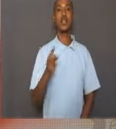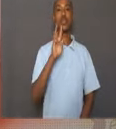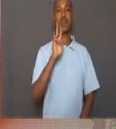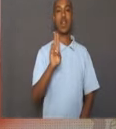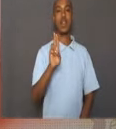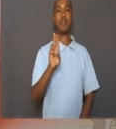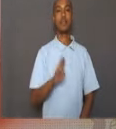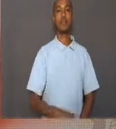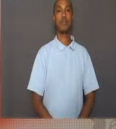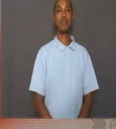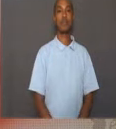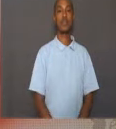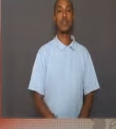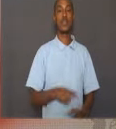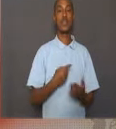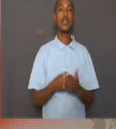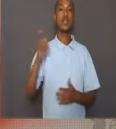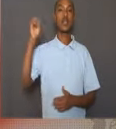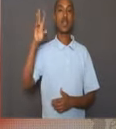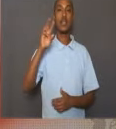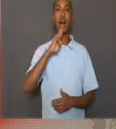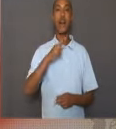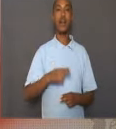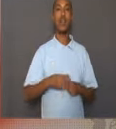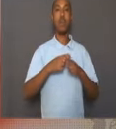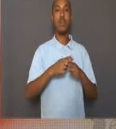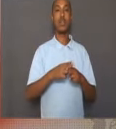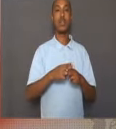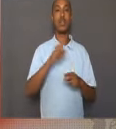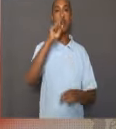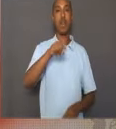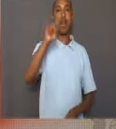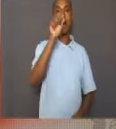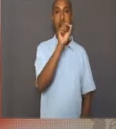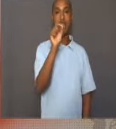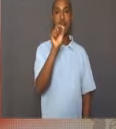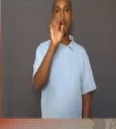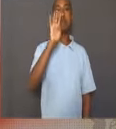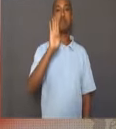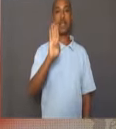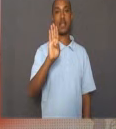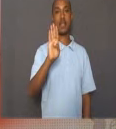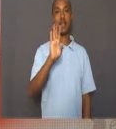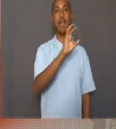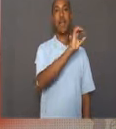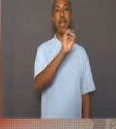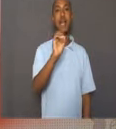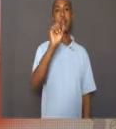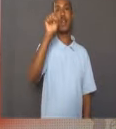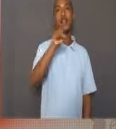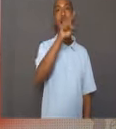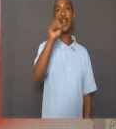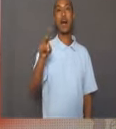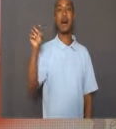uranium. These rays are called alpha, beta, and